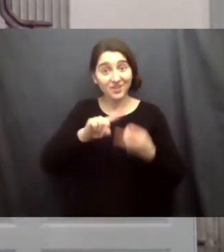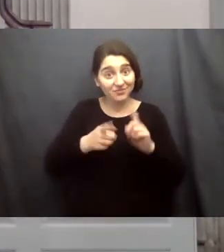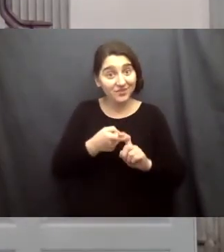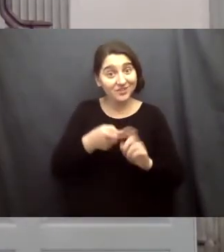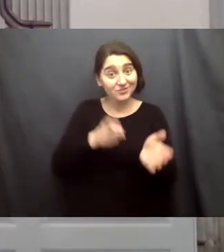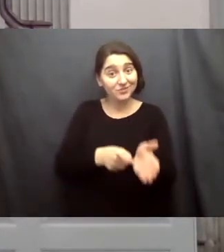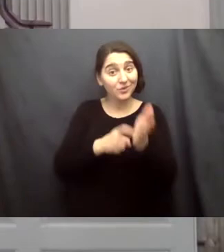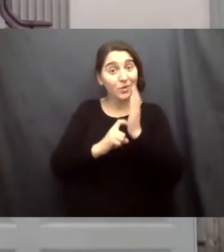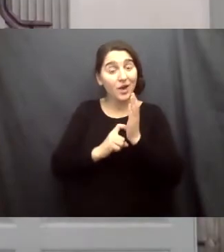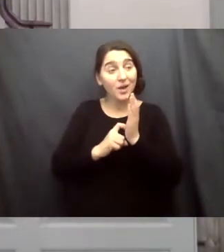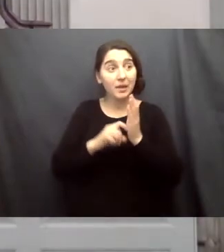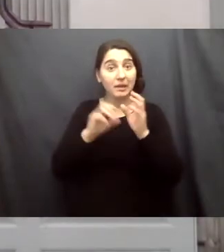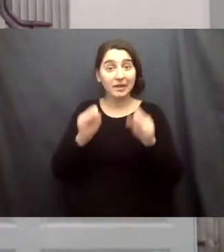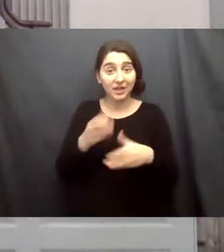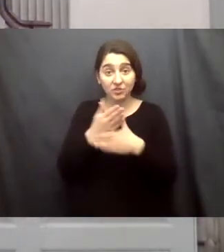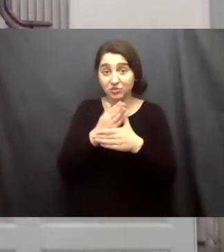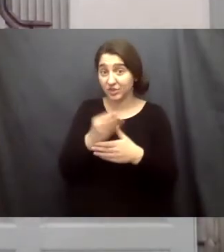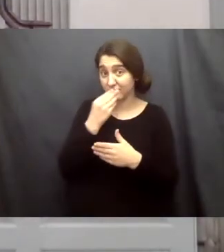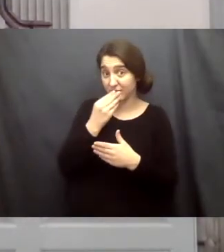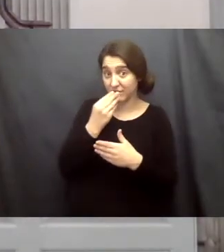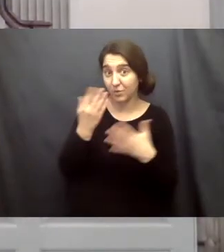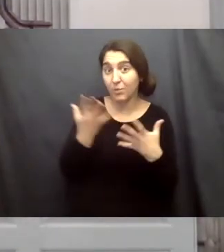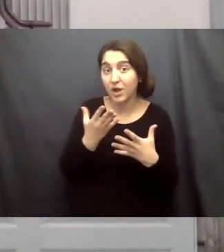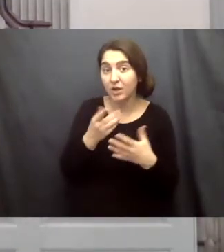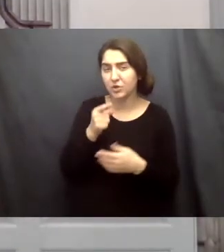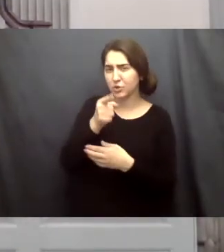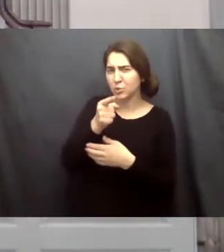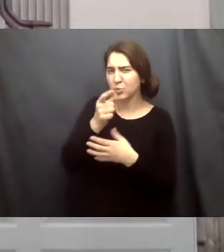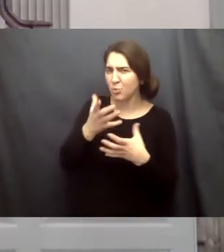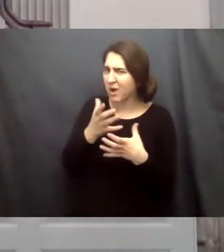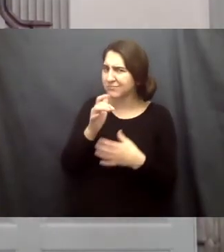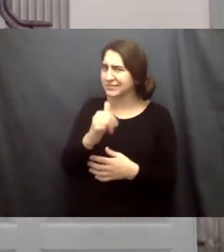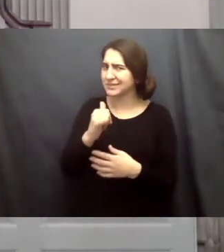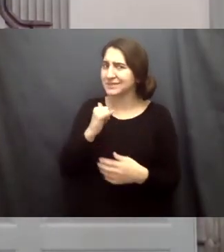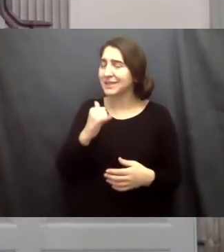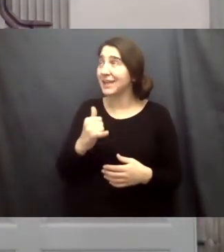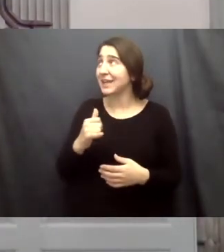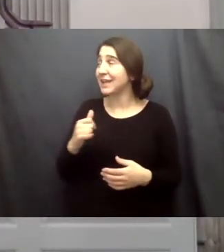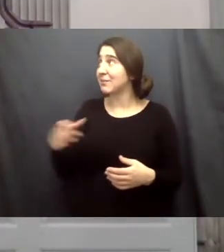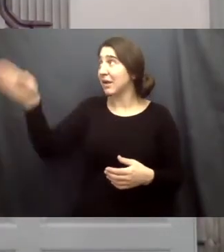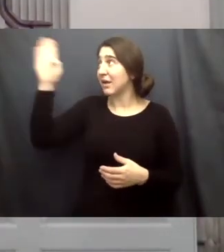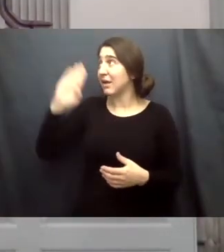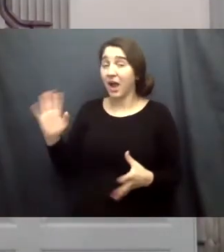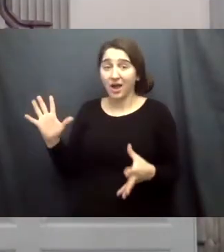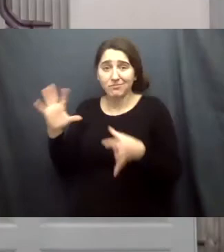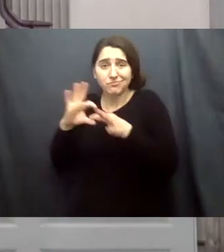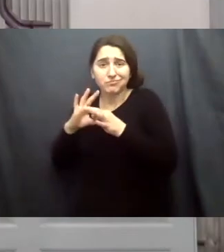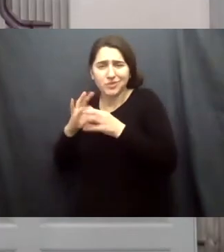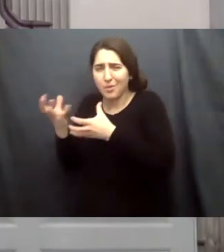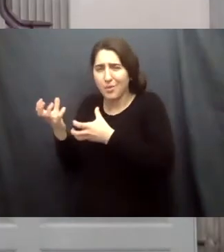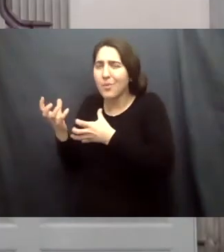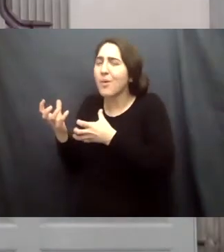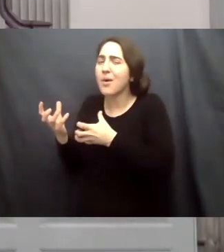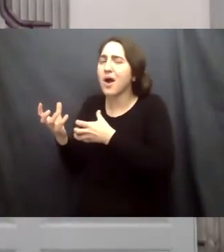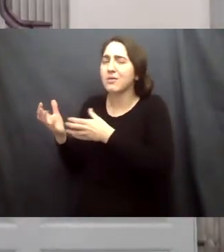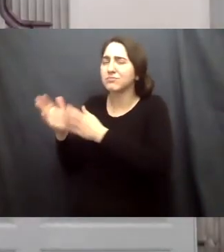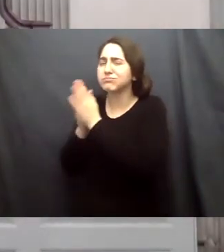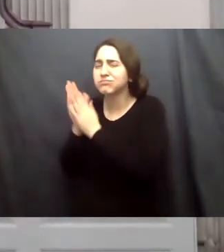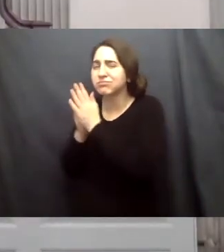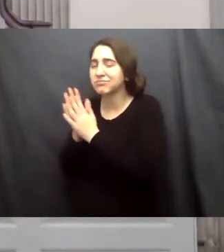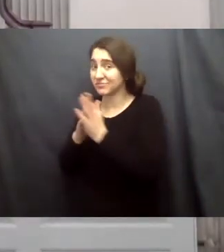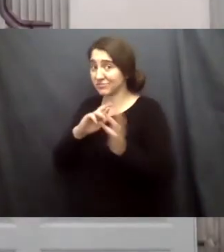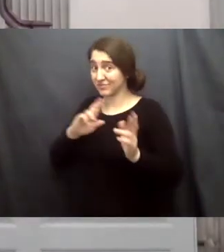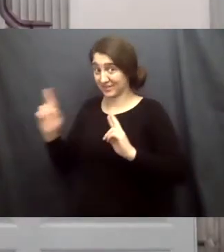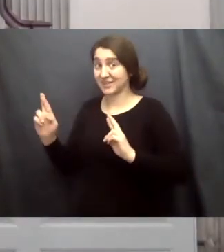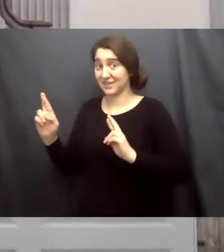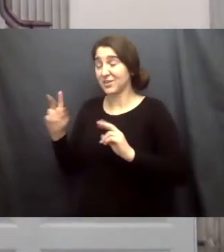Friends, the requirement for sharing in this meal is that you hunger and you thirst after God's love